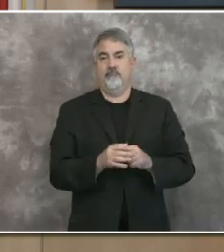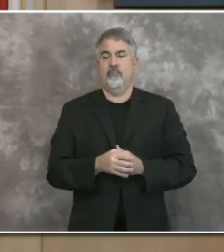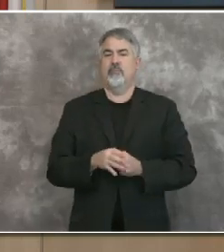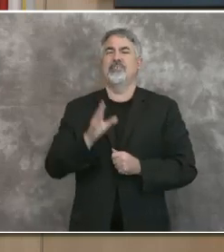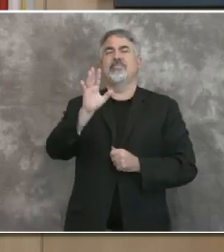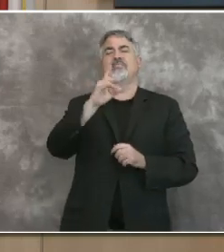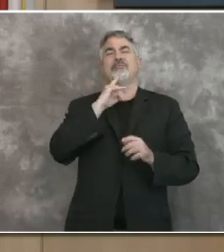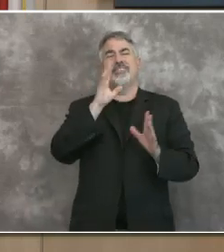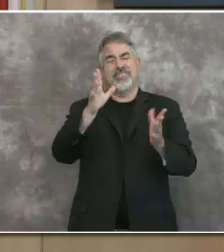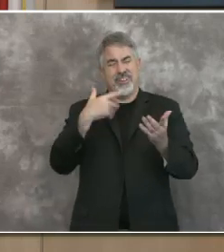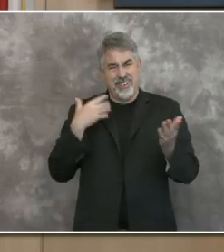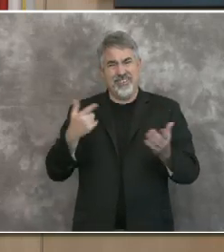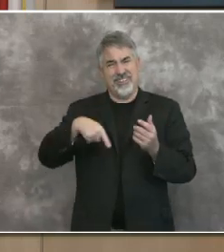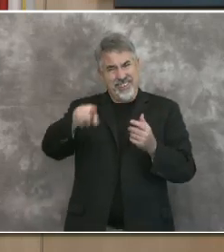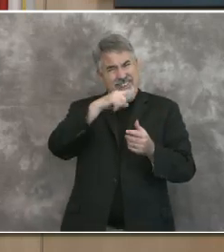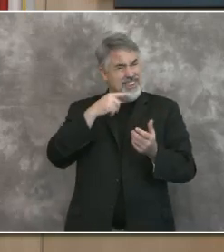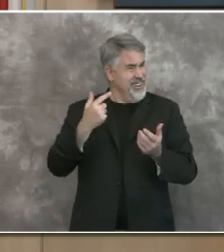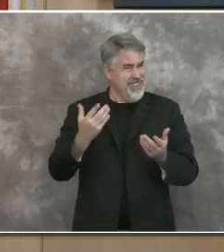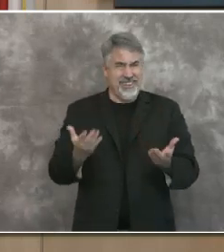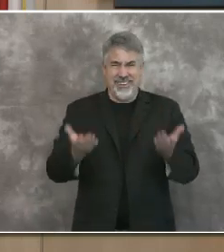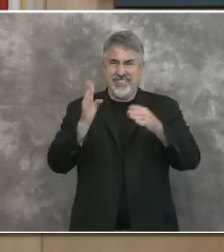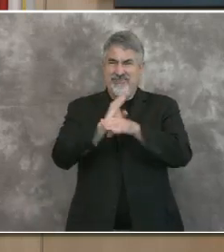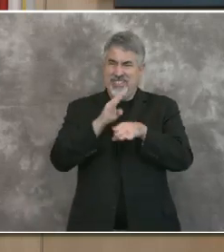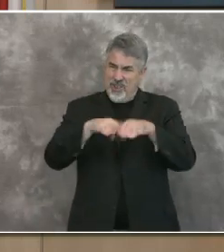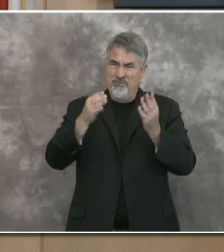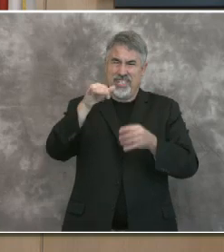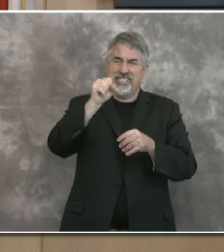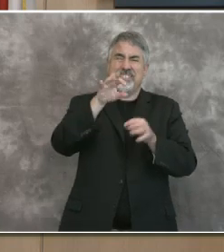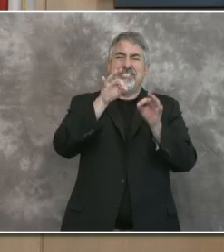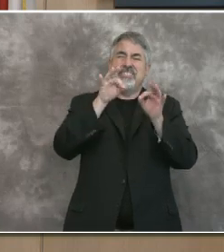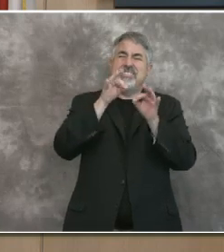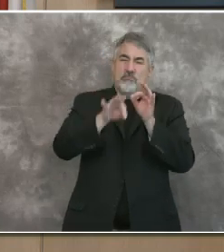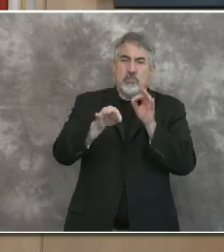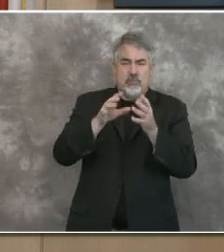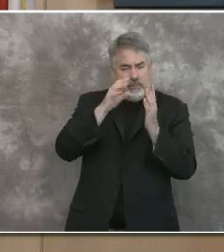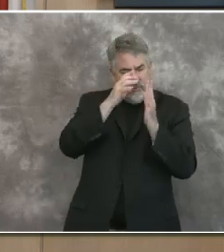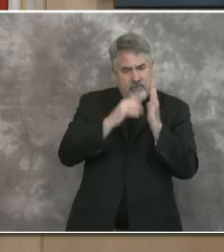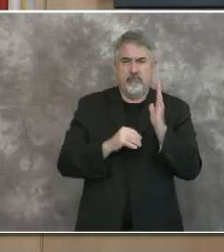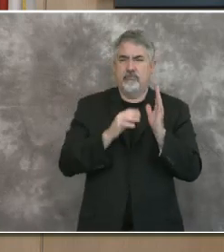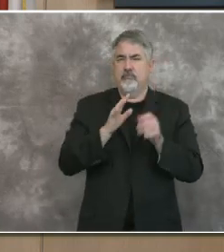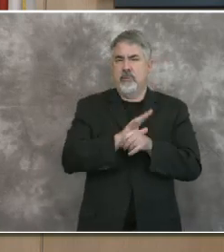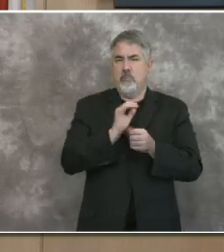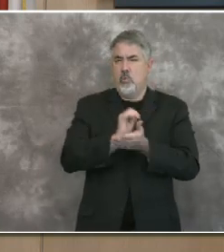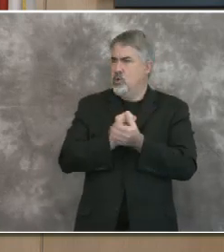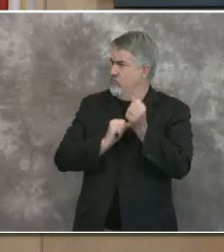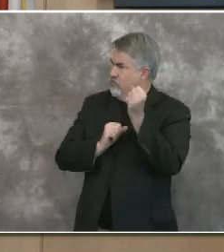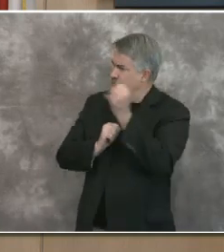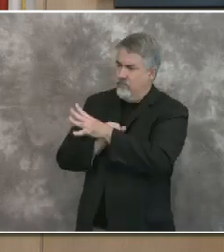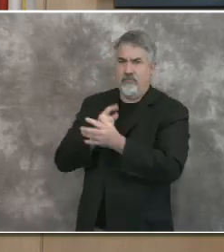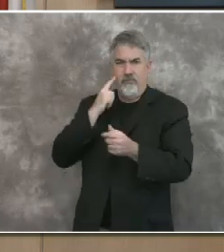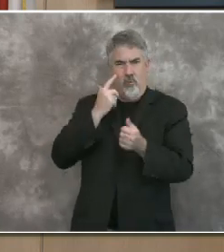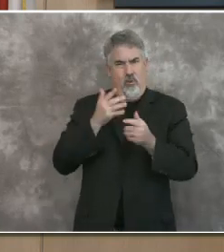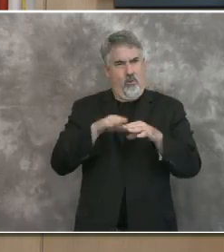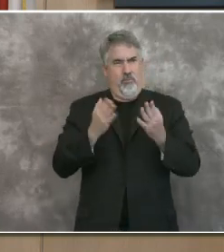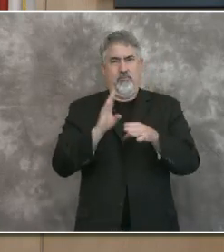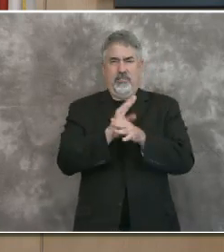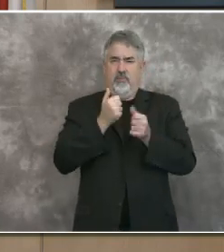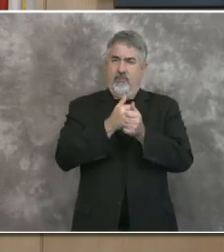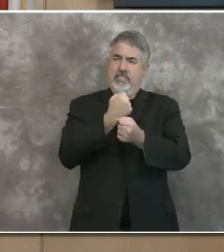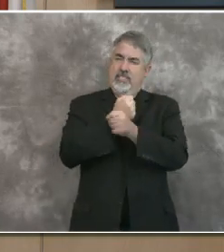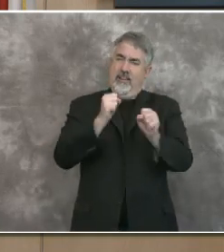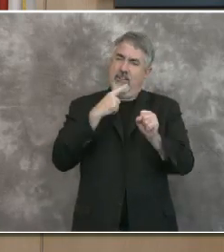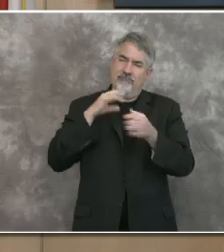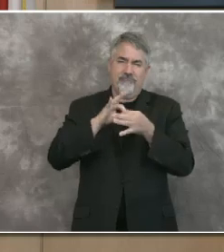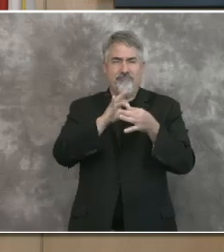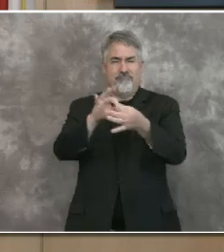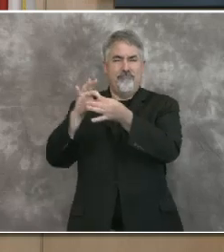businesses and get them to comply. We don't want to resort to enforcement, so let's all work together. Even if your